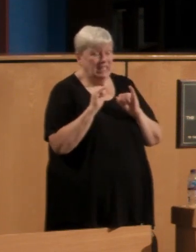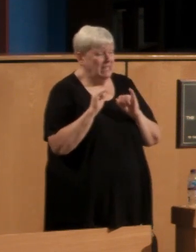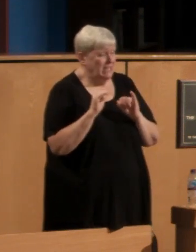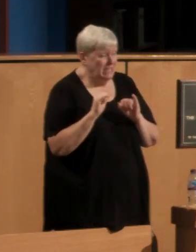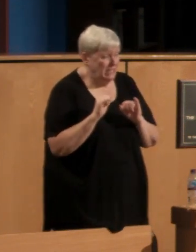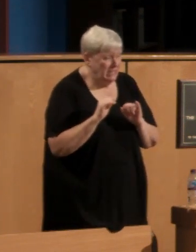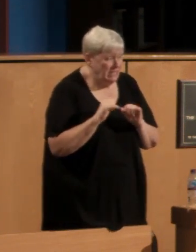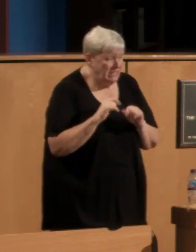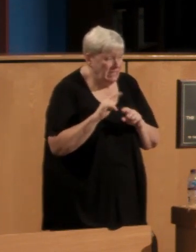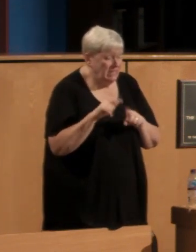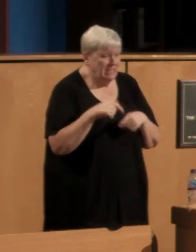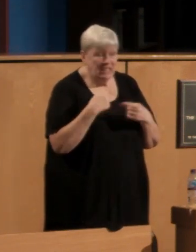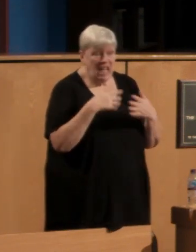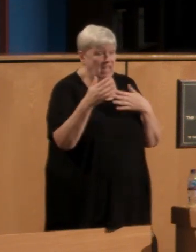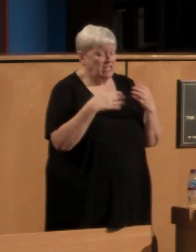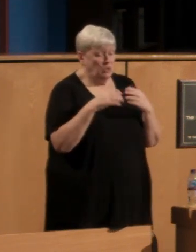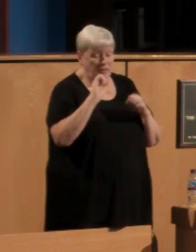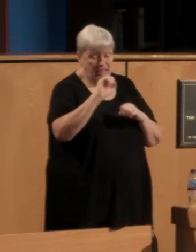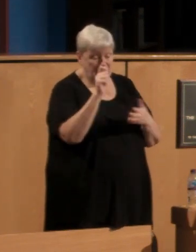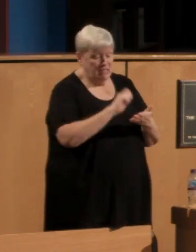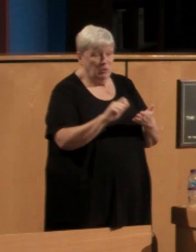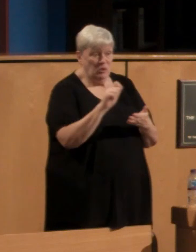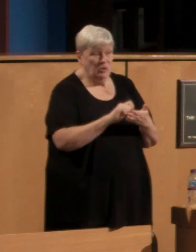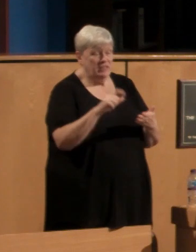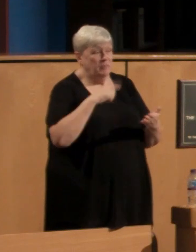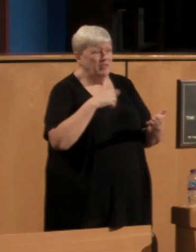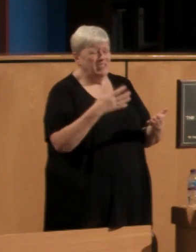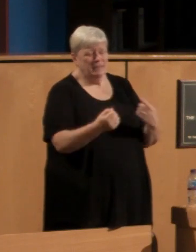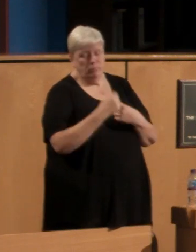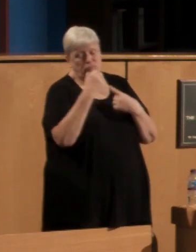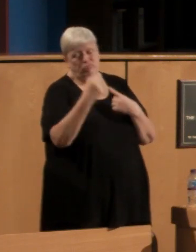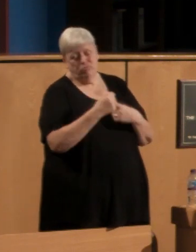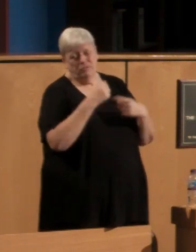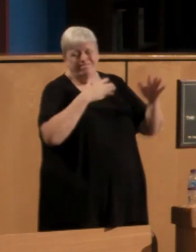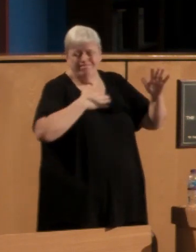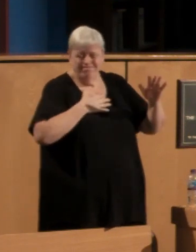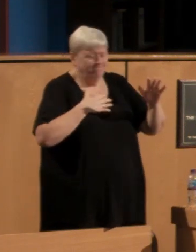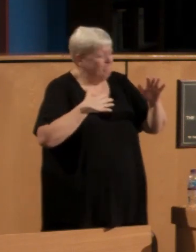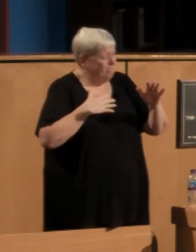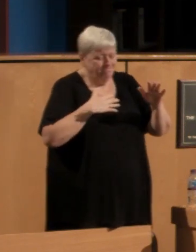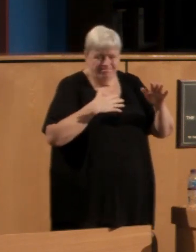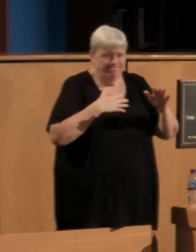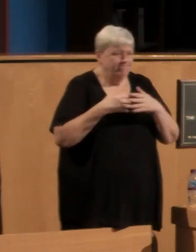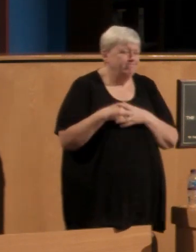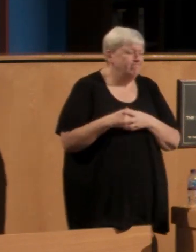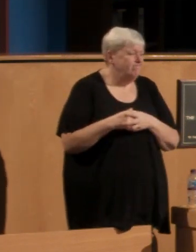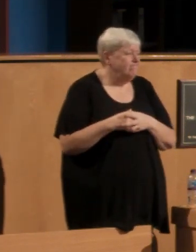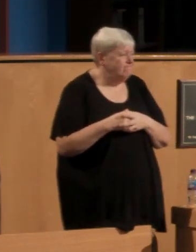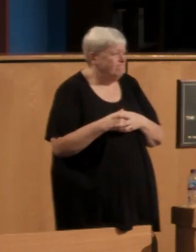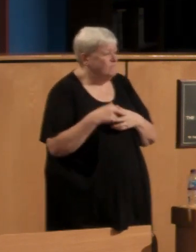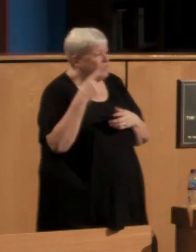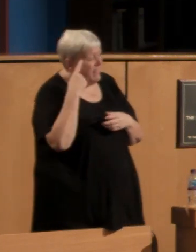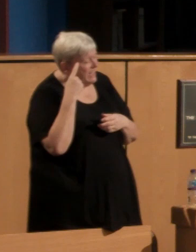can't deal with Clive Barker stuff because it resonates with them in ways that they really dislike. So I think